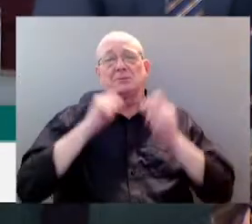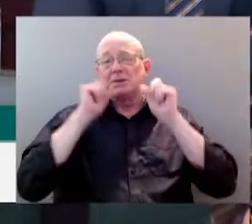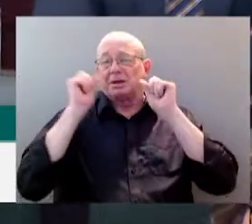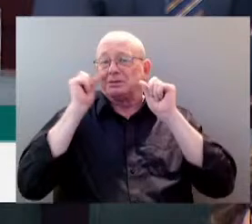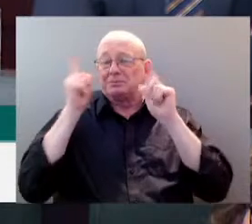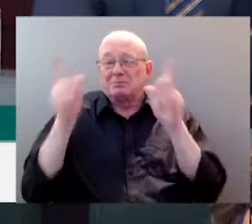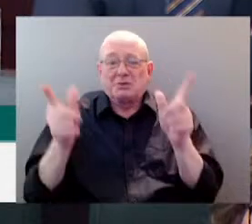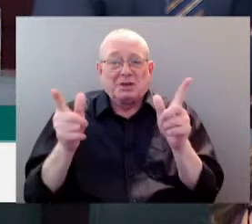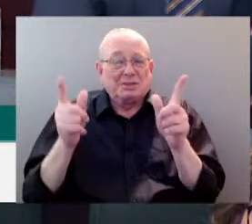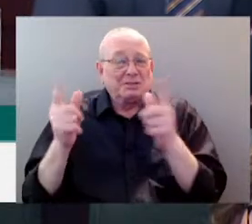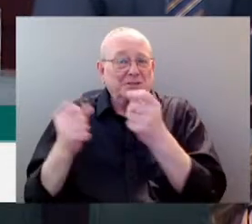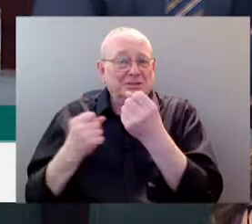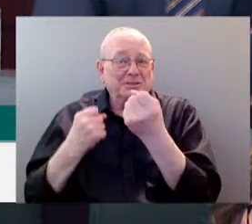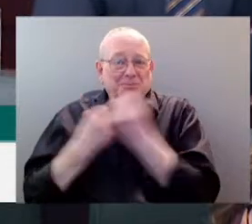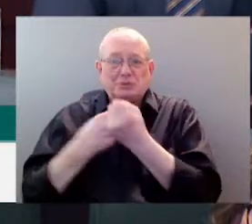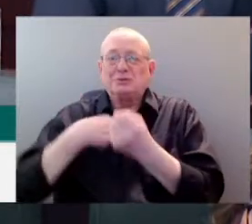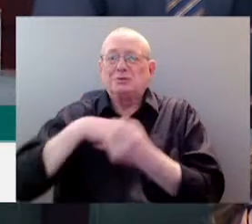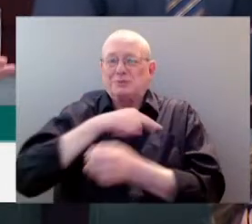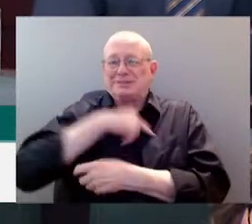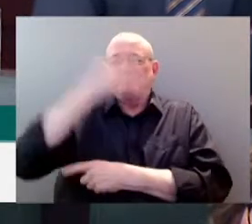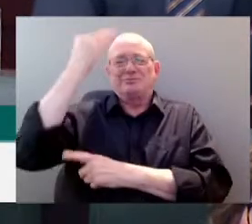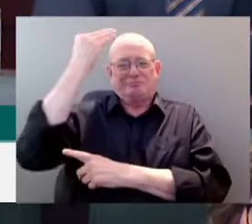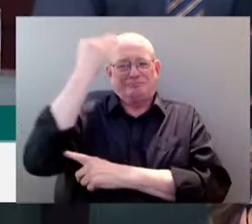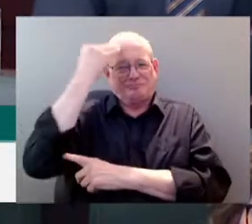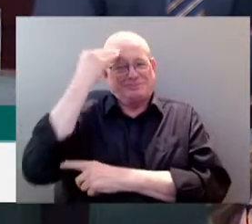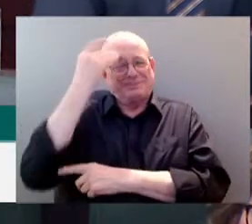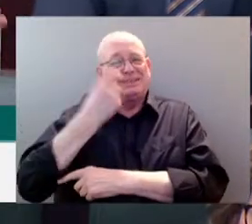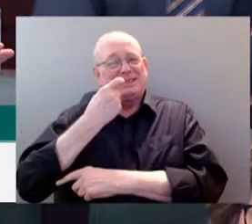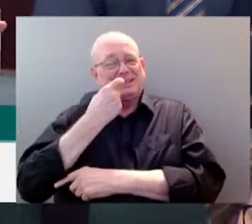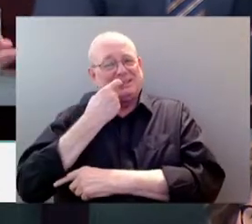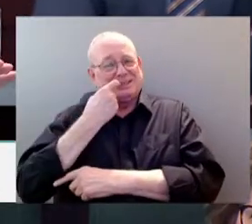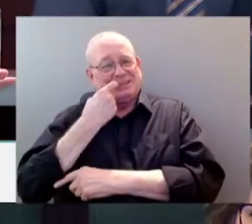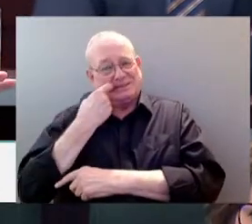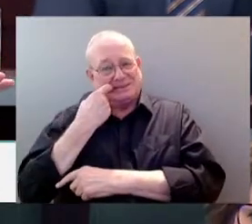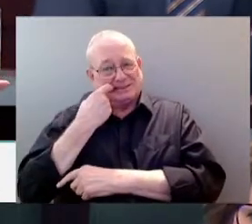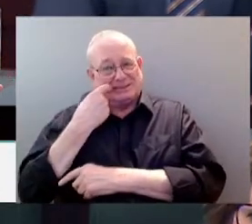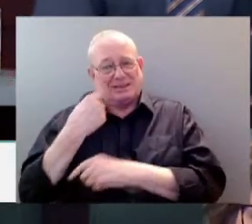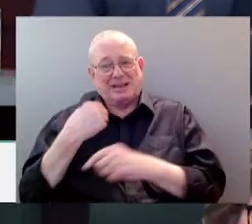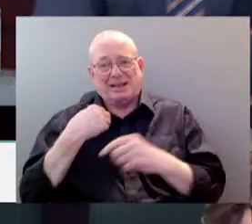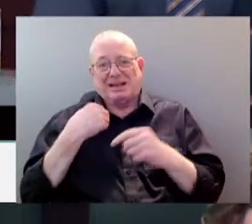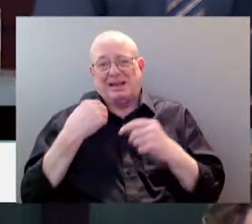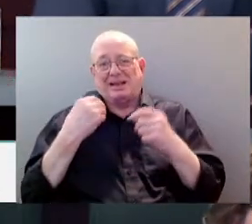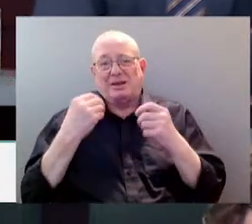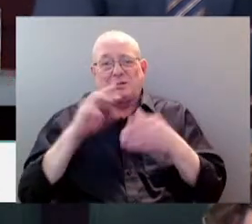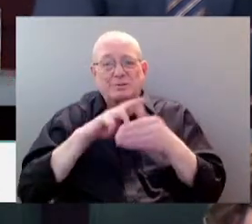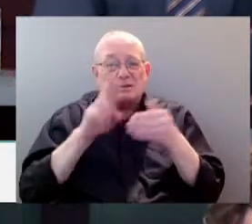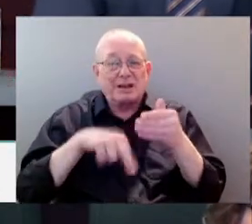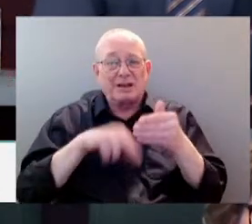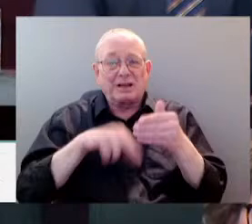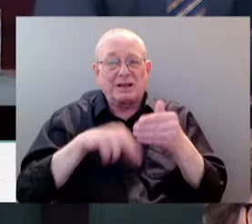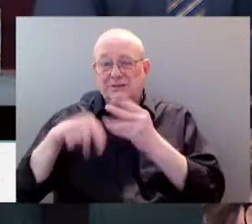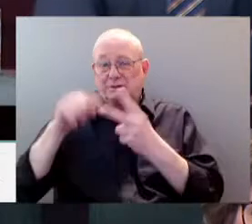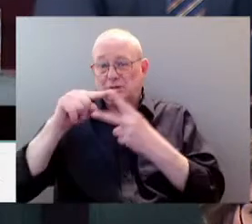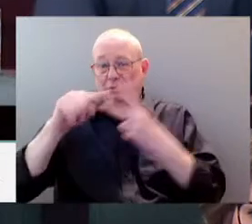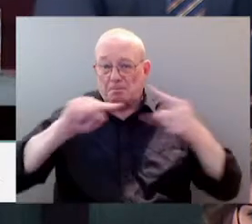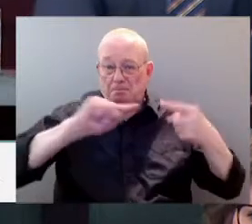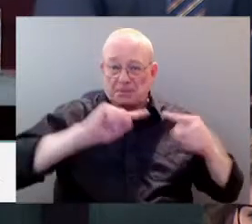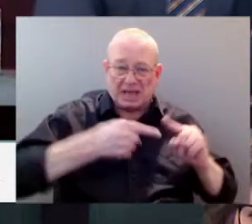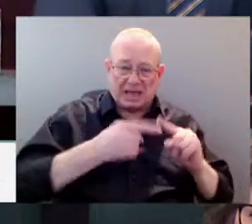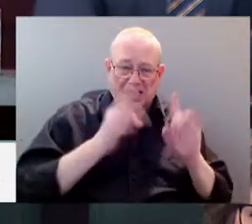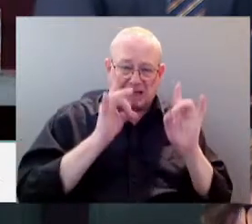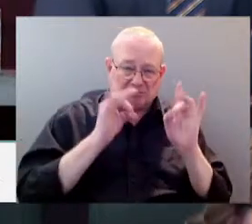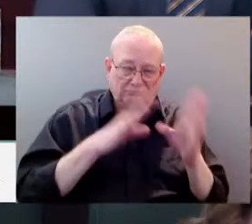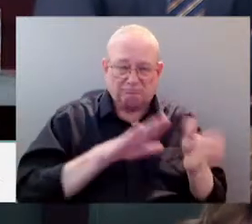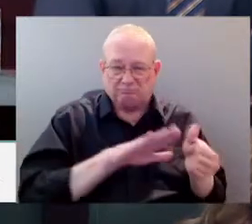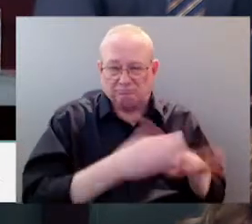know that addiction run its course ends in only one of two ways it ends in pain misery and death or it ends in treatment recovery and a